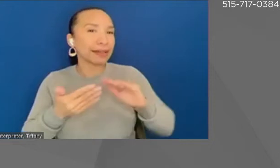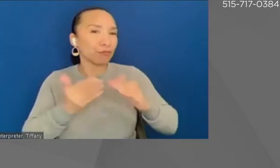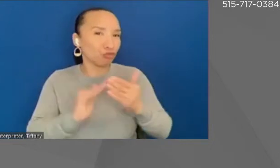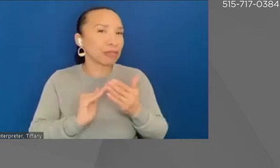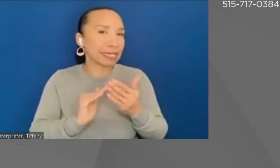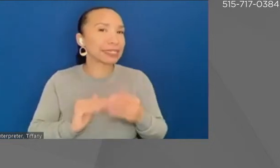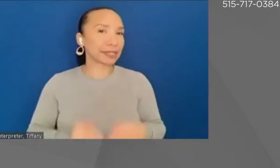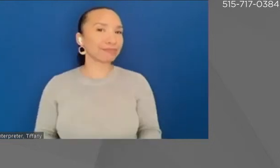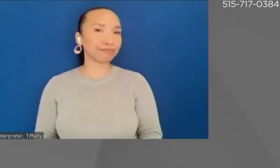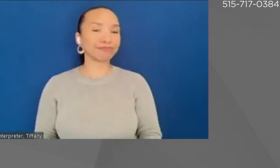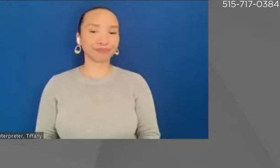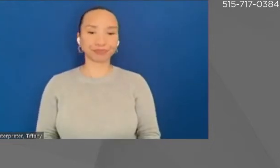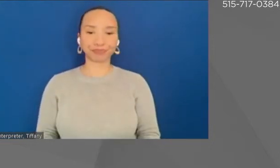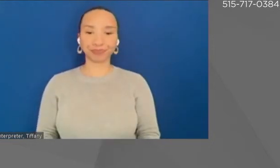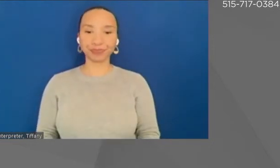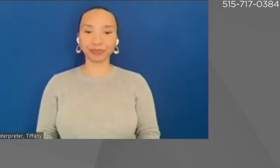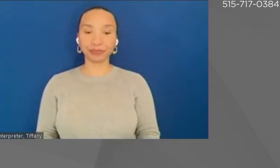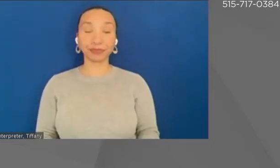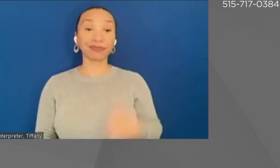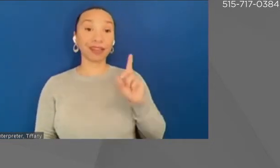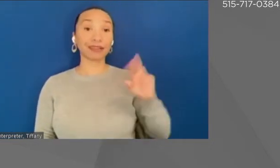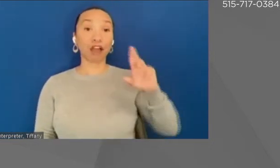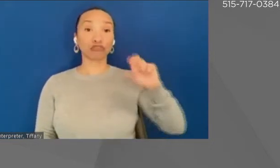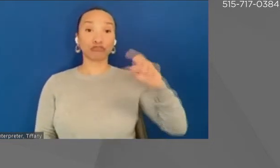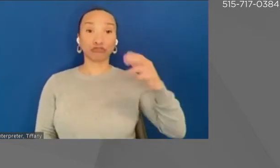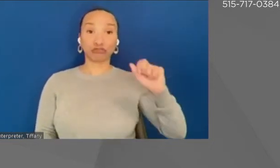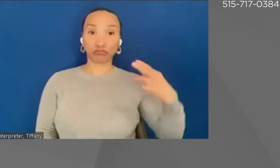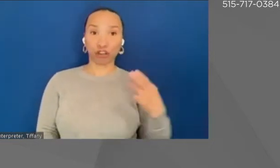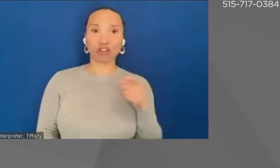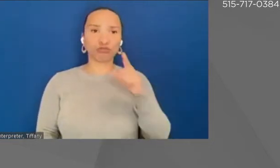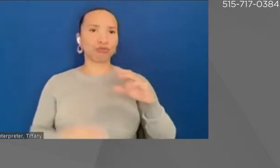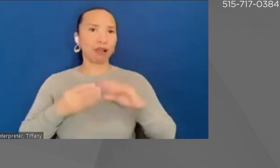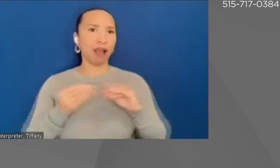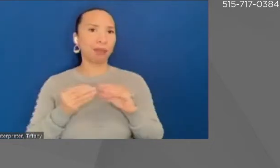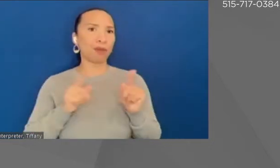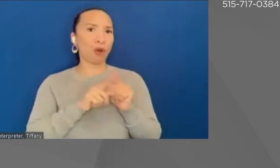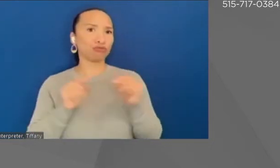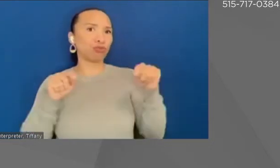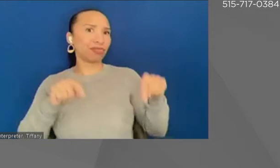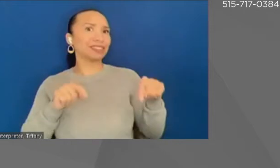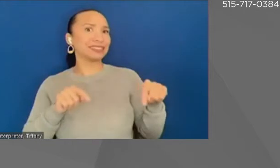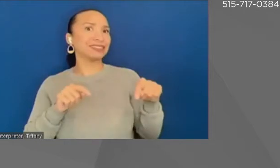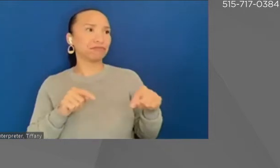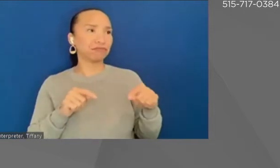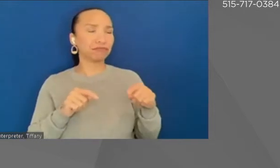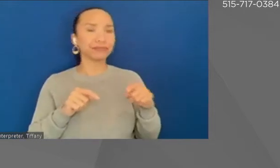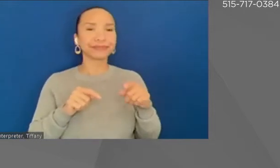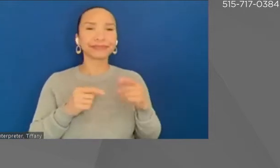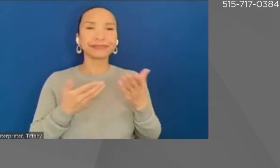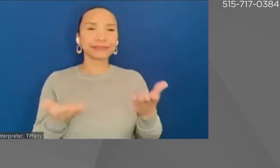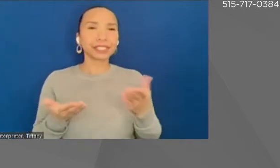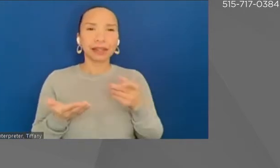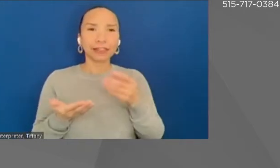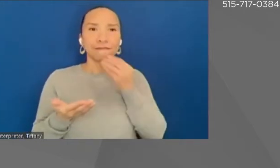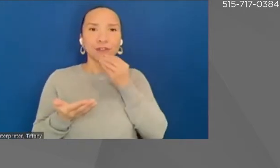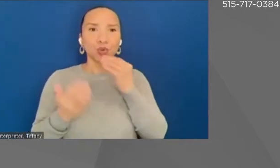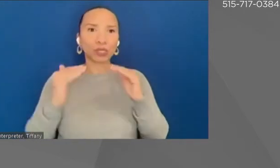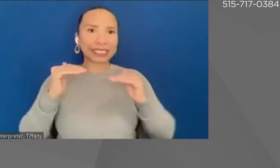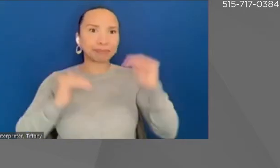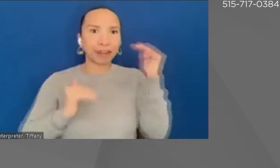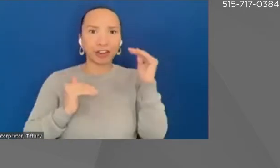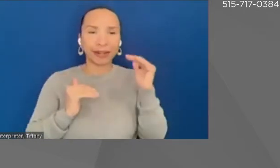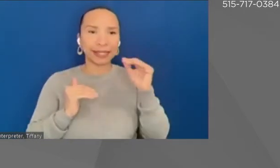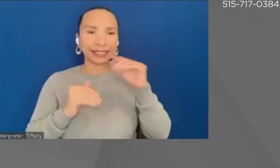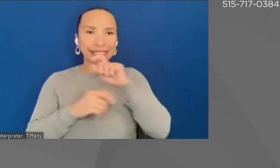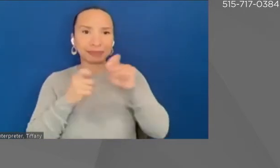And Dr. Shah, I know this is something you talked about in your presentation, is that disparity in zip codes. So are there any ways, any policies that you could think